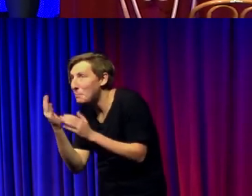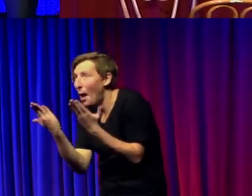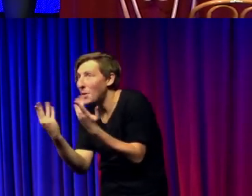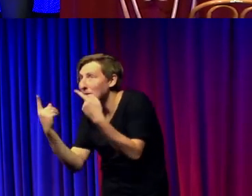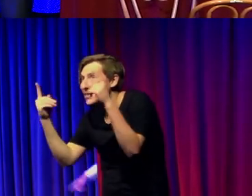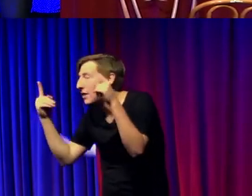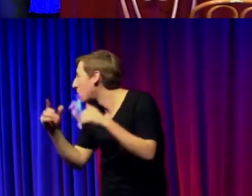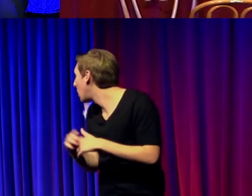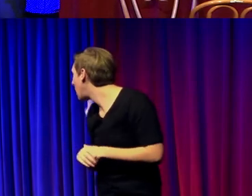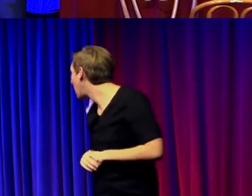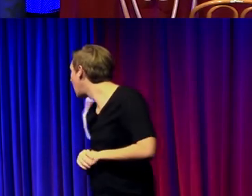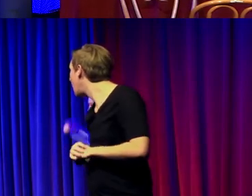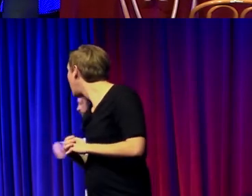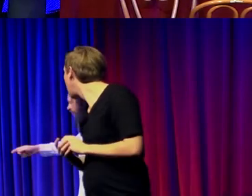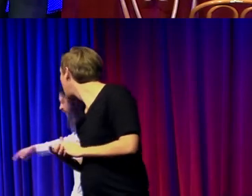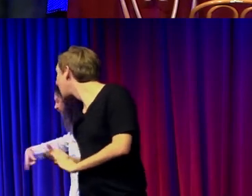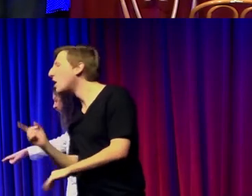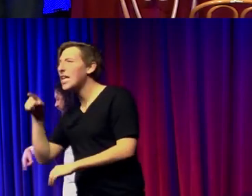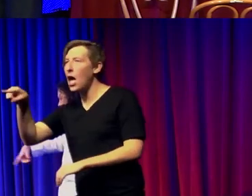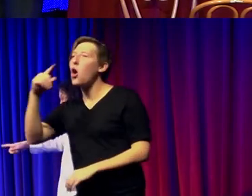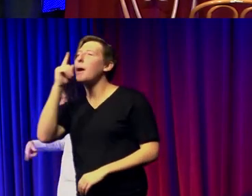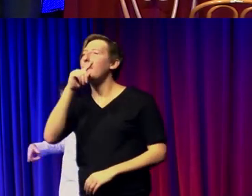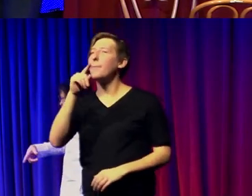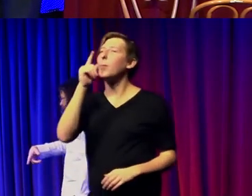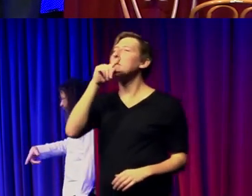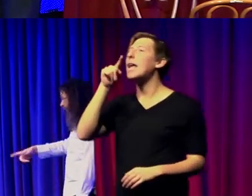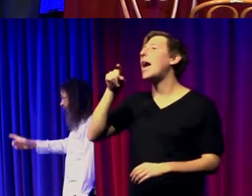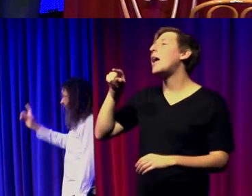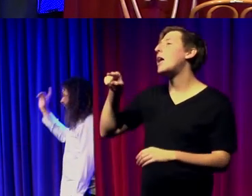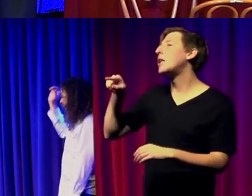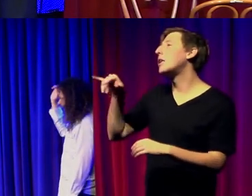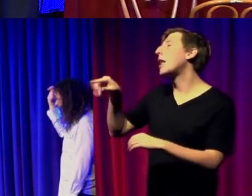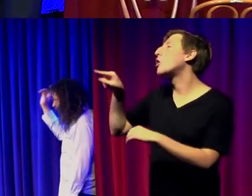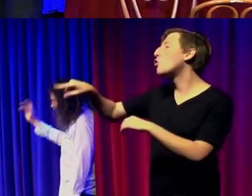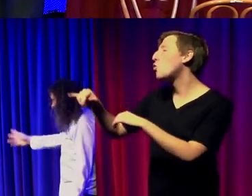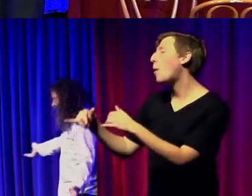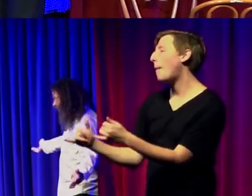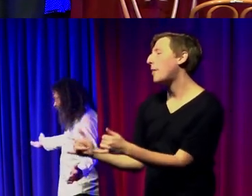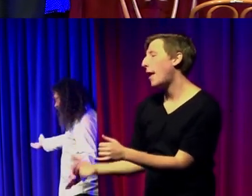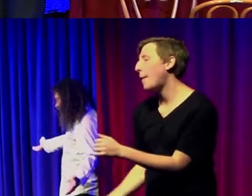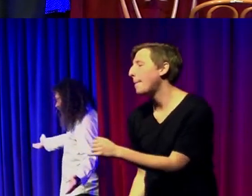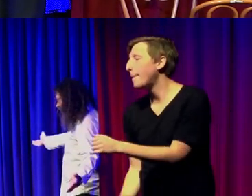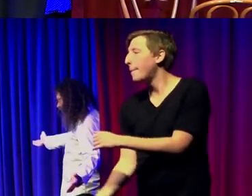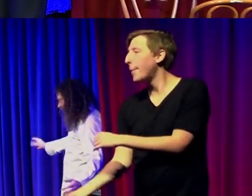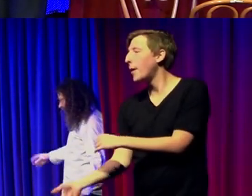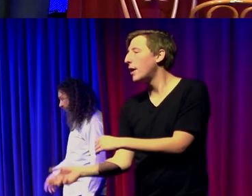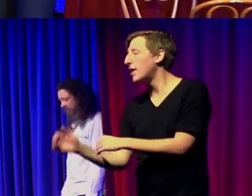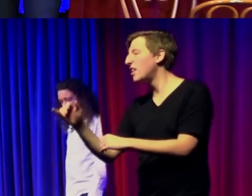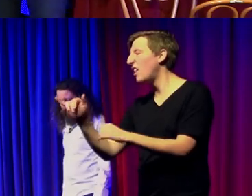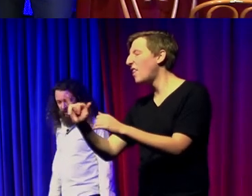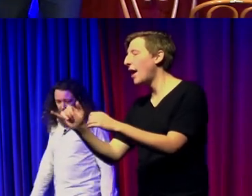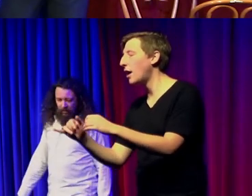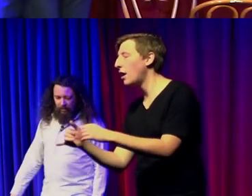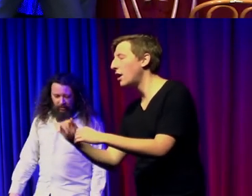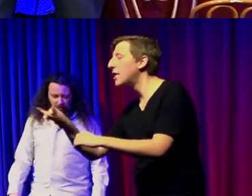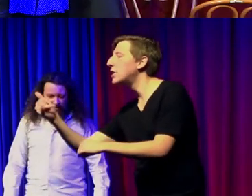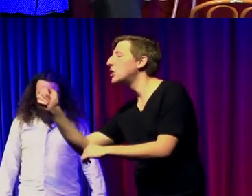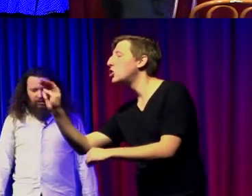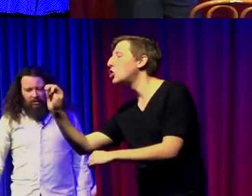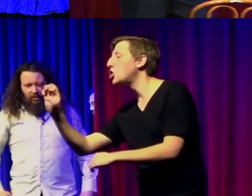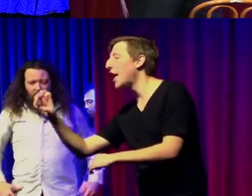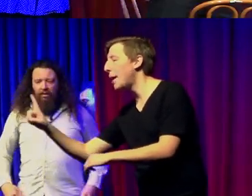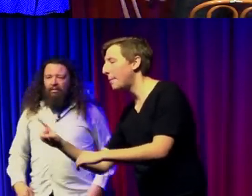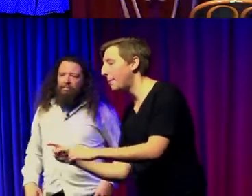for it. All right, yeah, just pretend like you're playing it. Oh, right. And it gets jammed, the ball gets stuck. These marbles